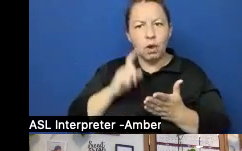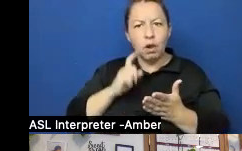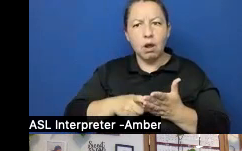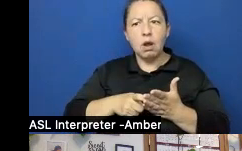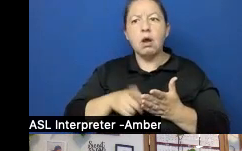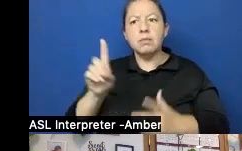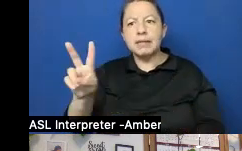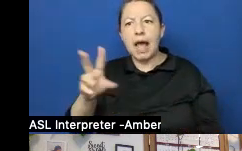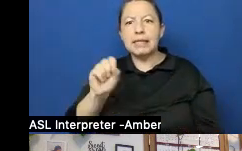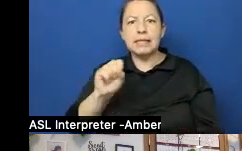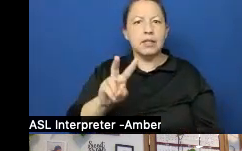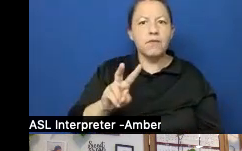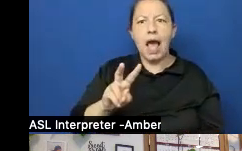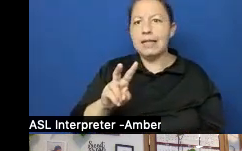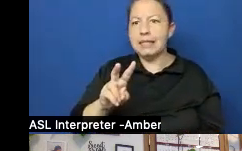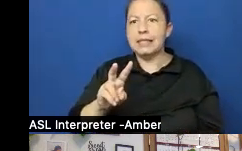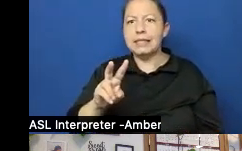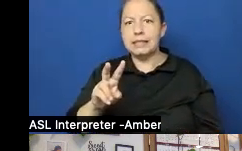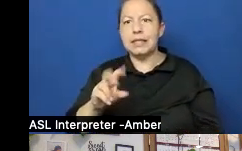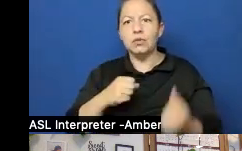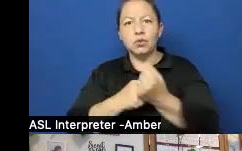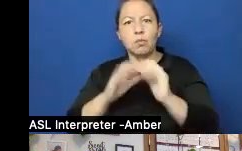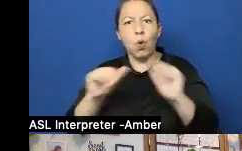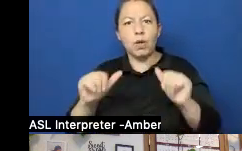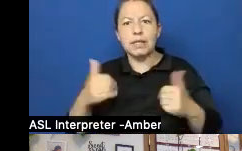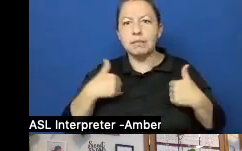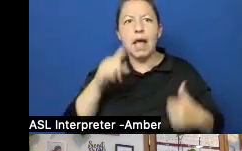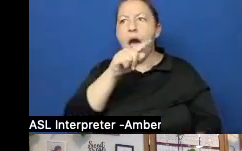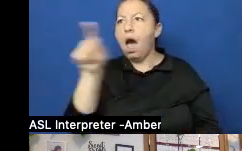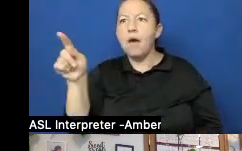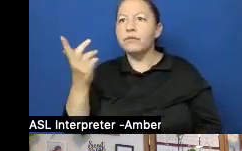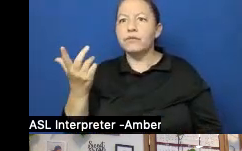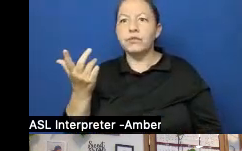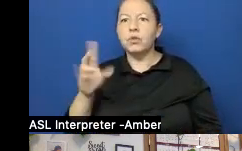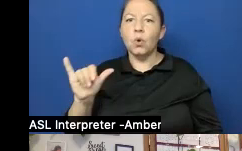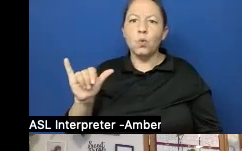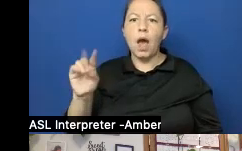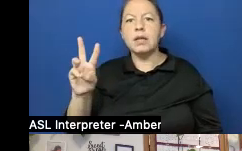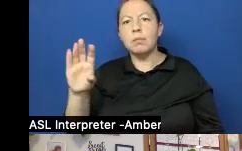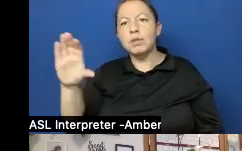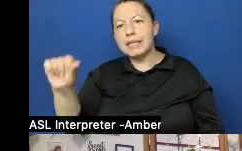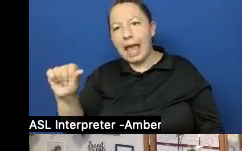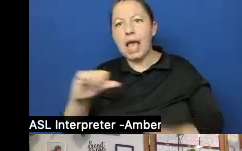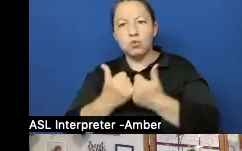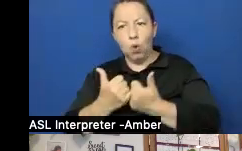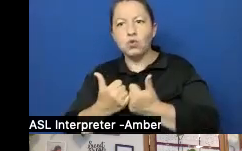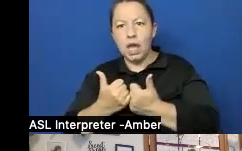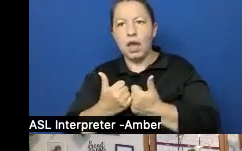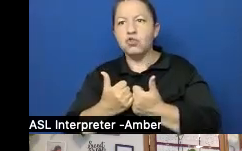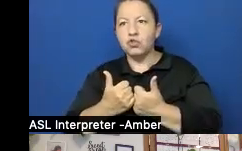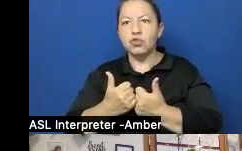sexual violence support systems, right? Like it was a YWCA association, and we